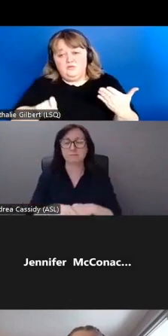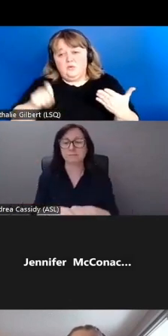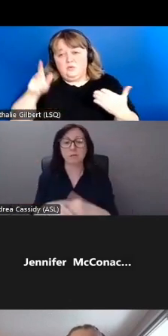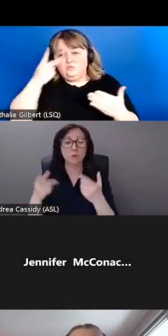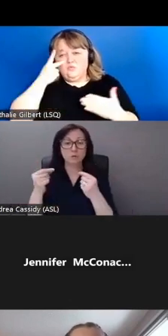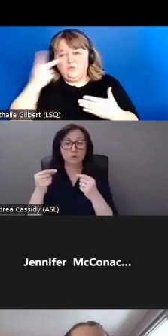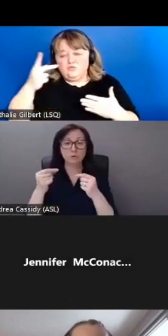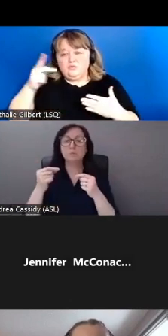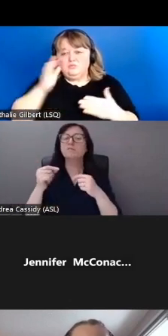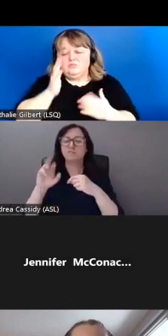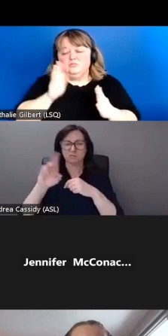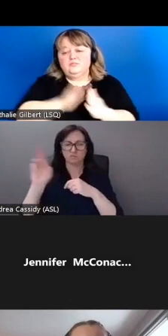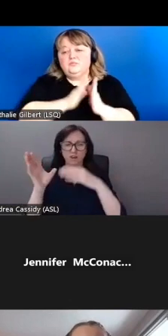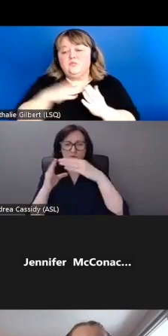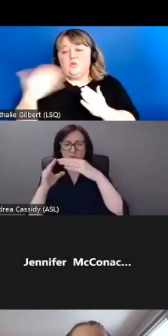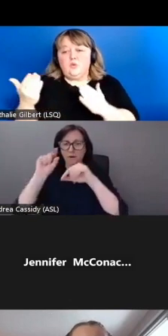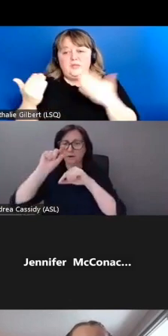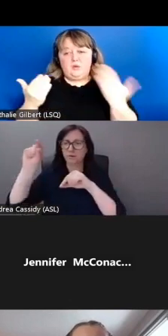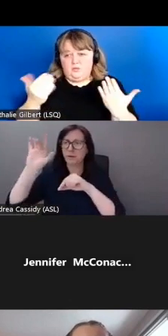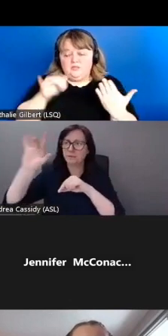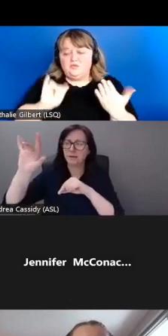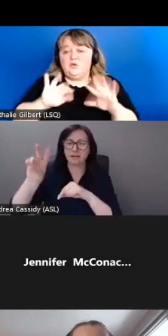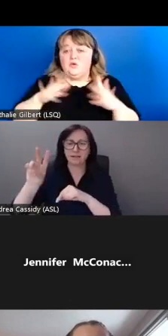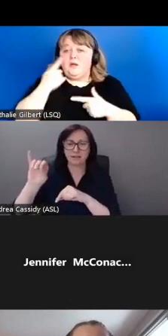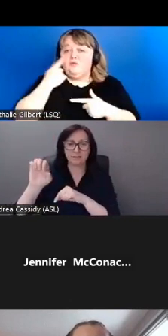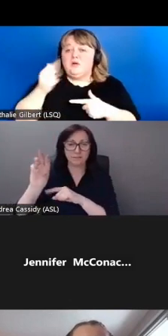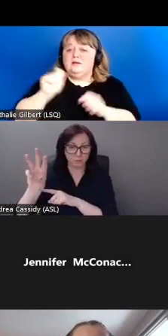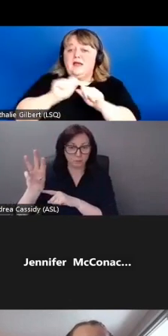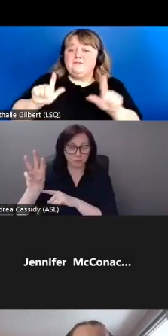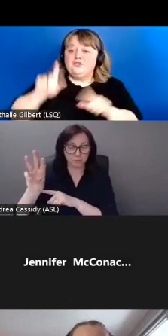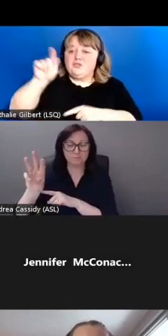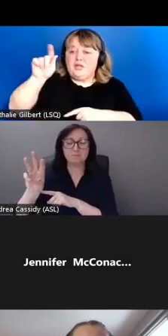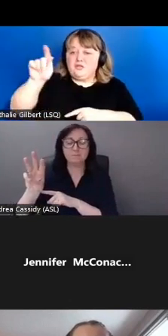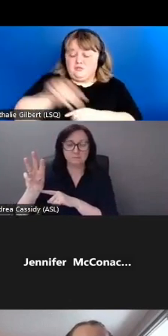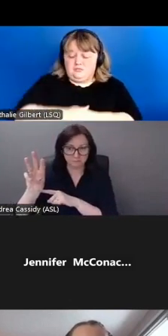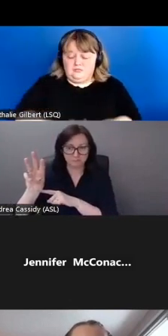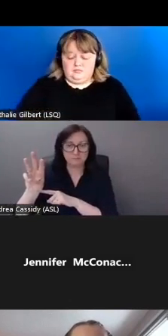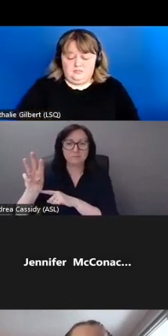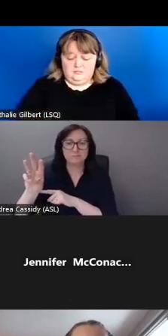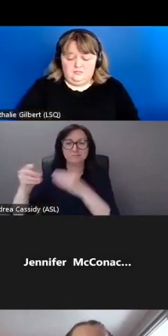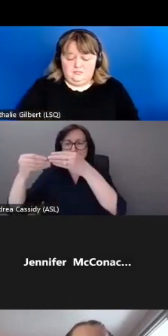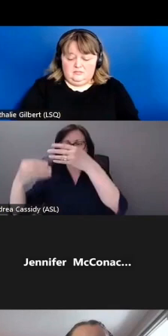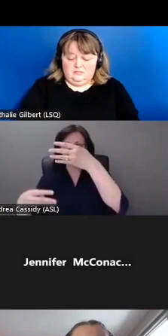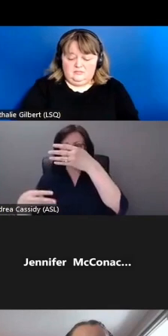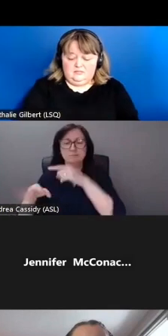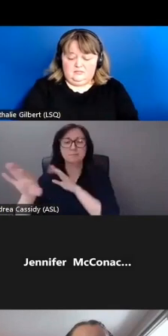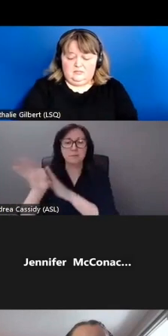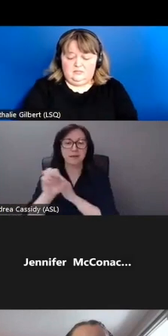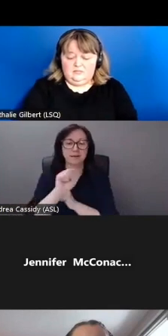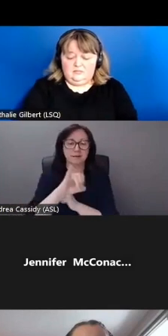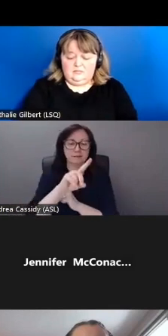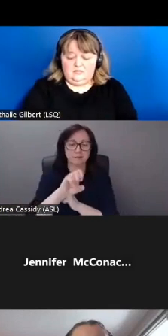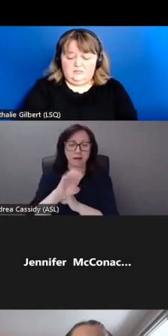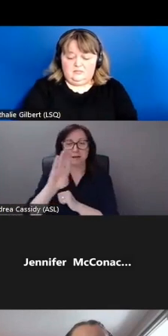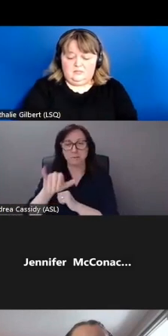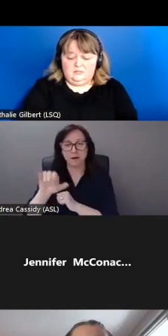in the upper right-hand corner of your screen, then click Side-by-Side Gallery.